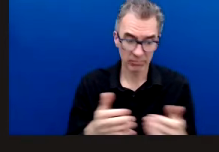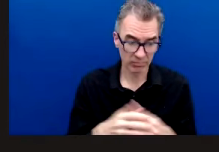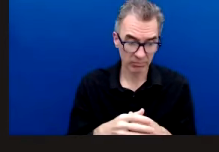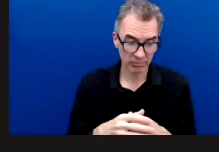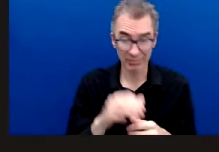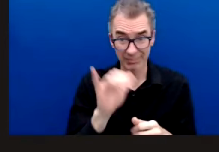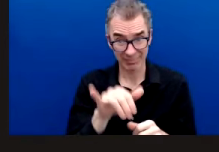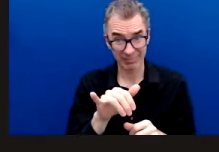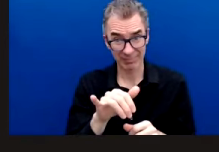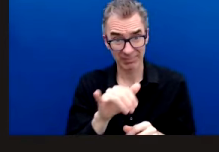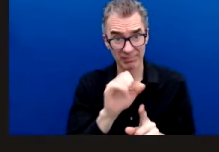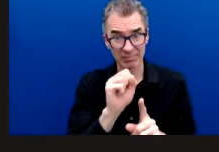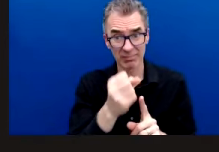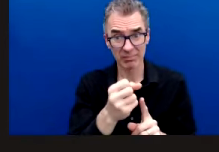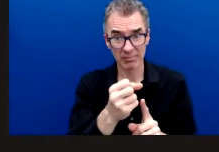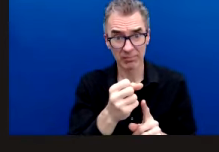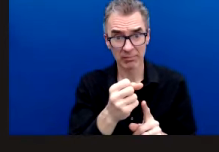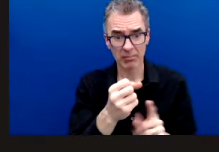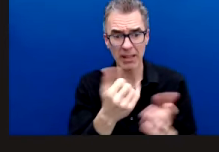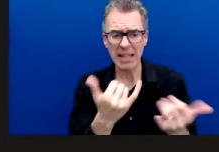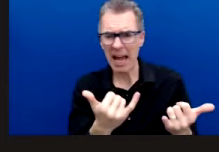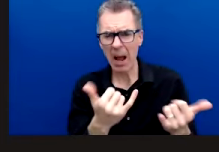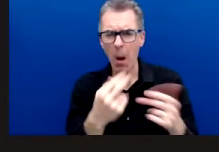those, they're not an issue until they're an issue, right?